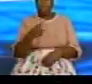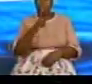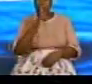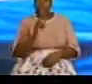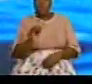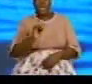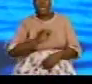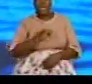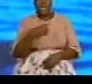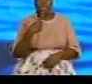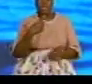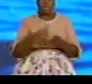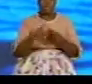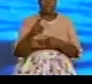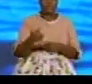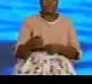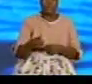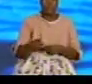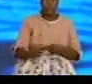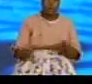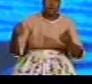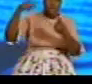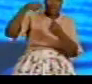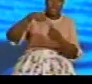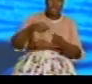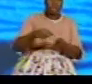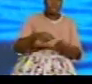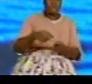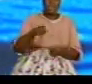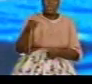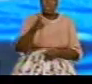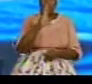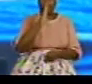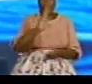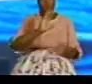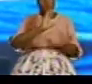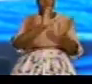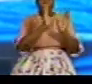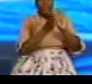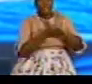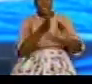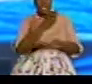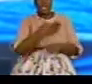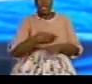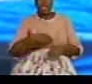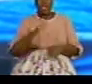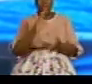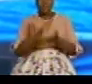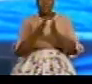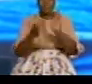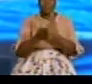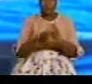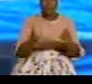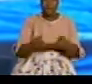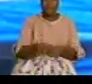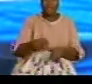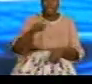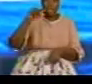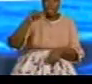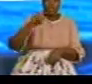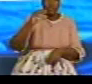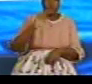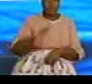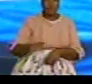I say unto you, except ye be converted and become as little children,